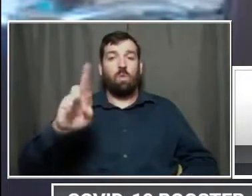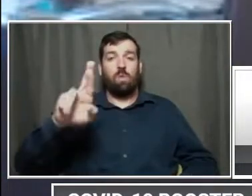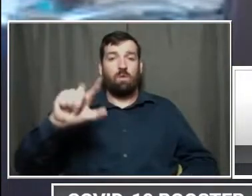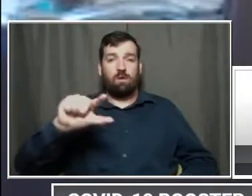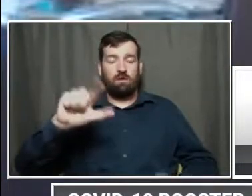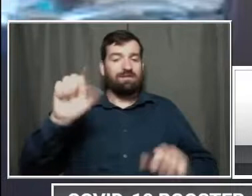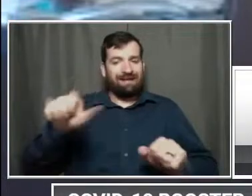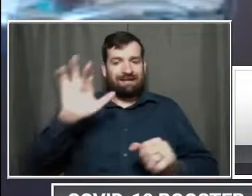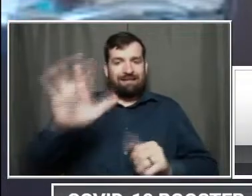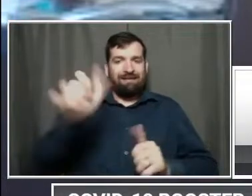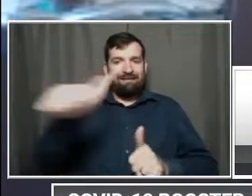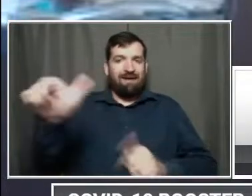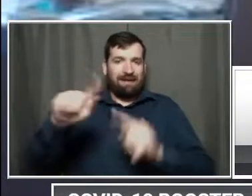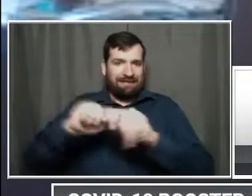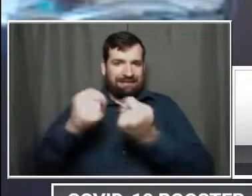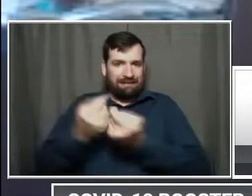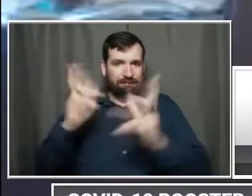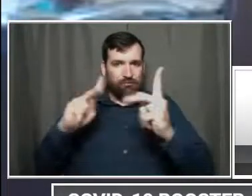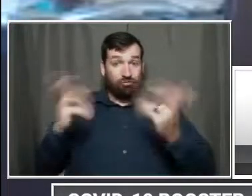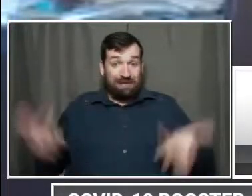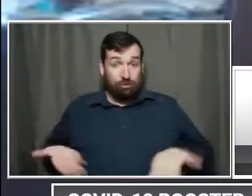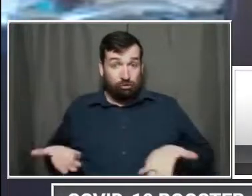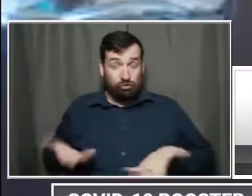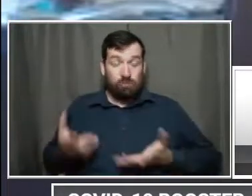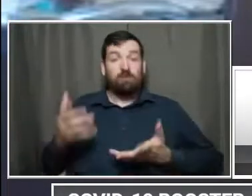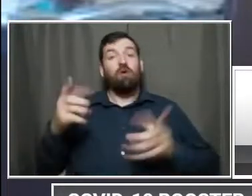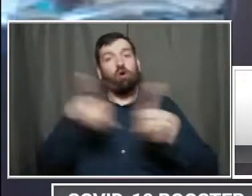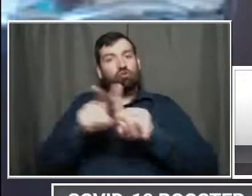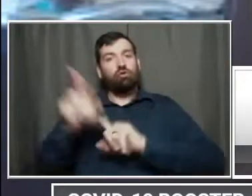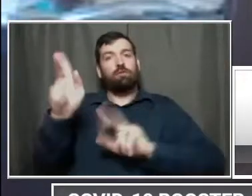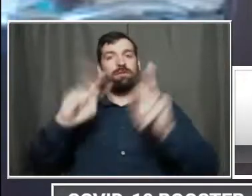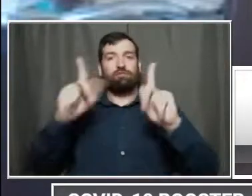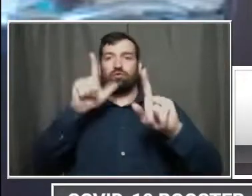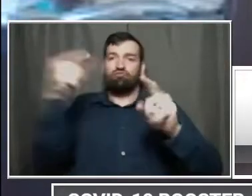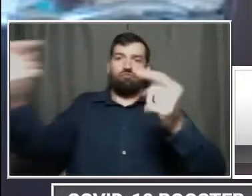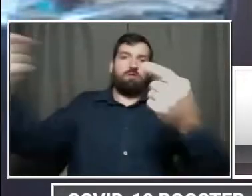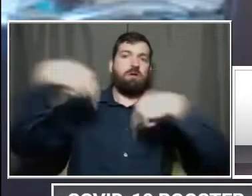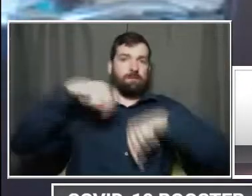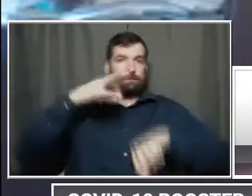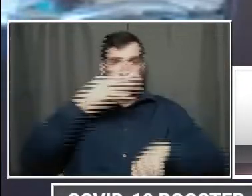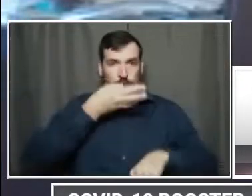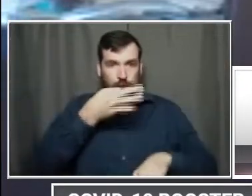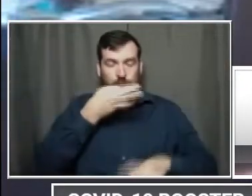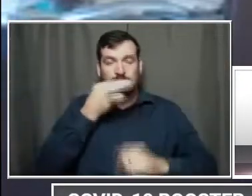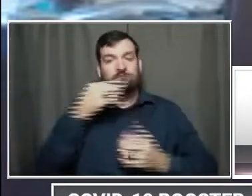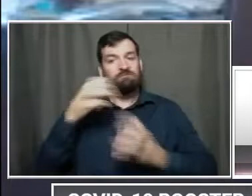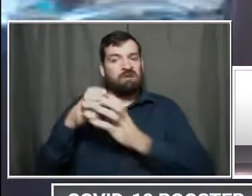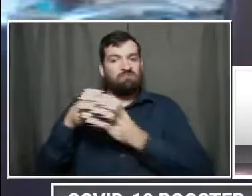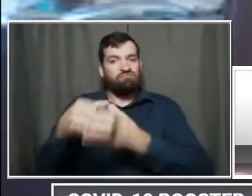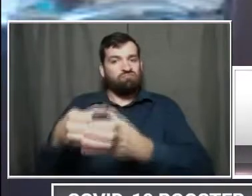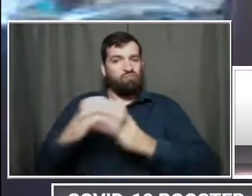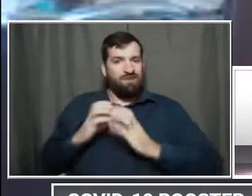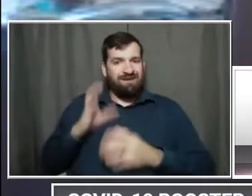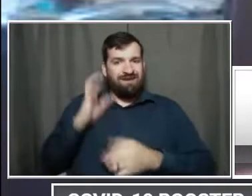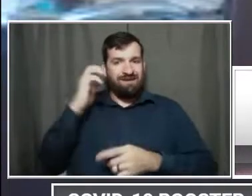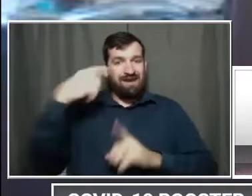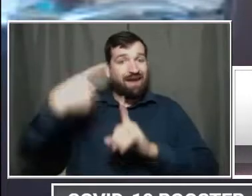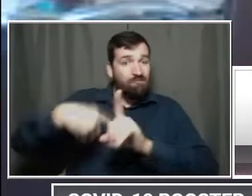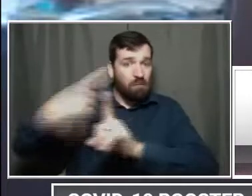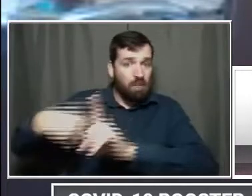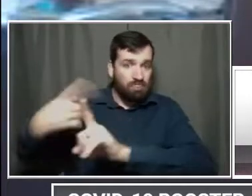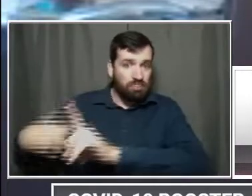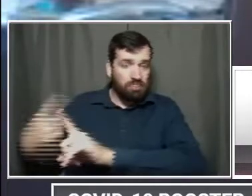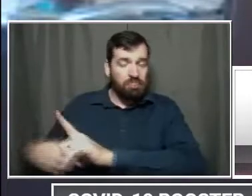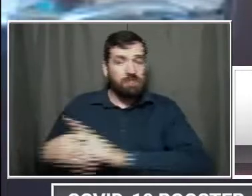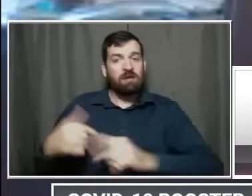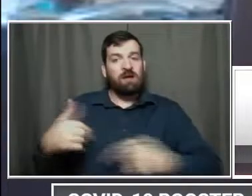team members that are here now and team members that are coming, including myself. I'm bringing a team in every month. I'm going back